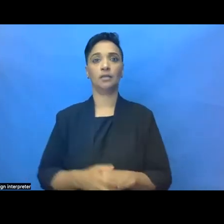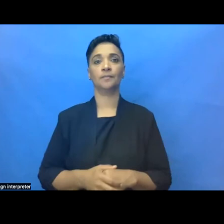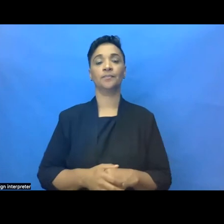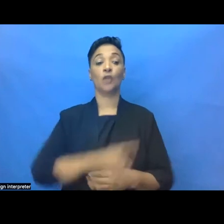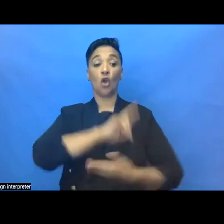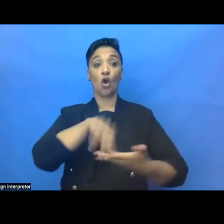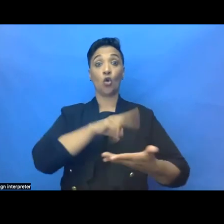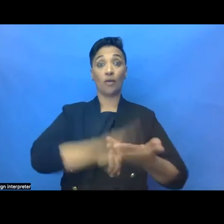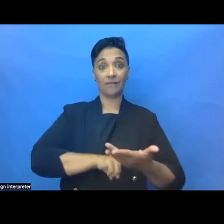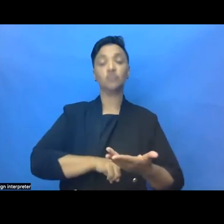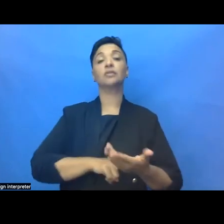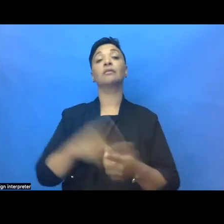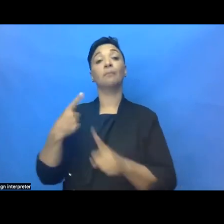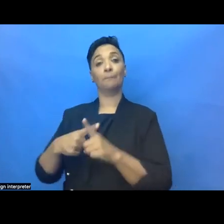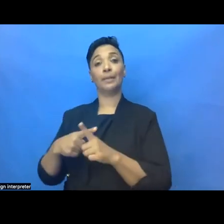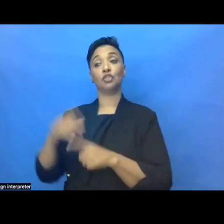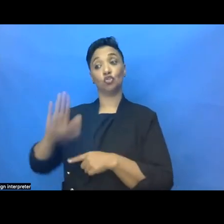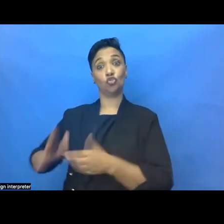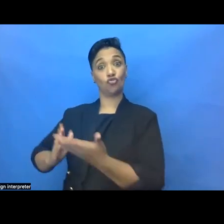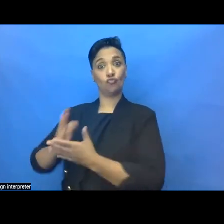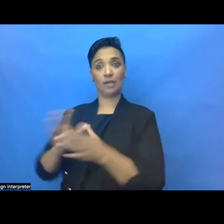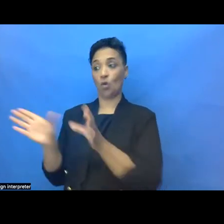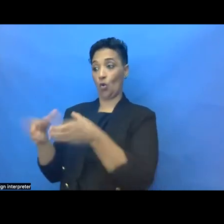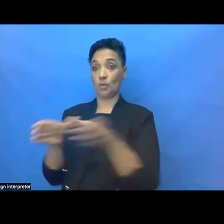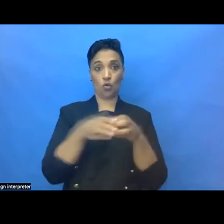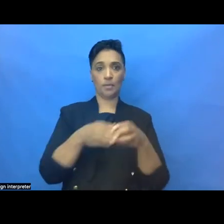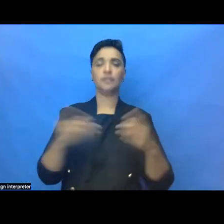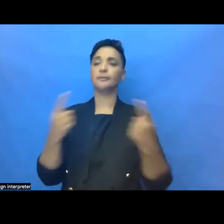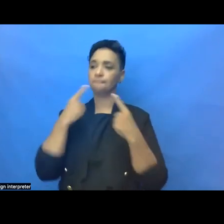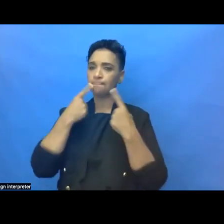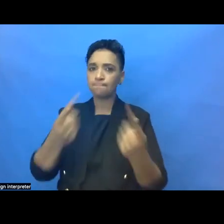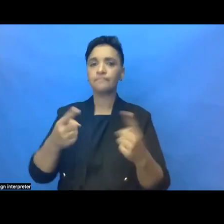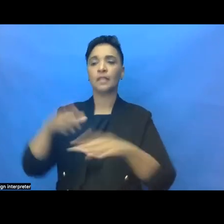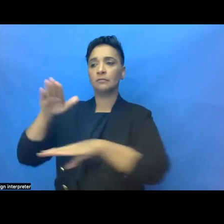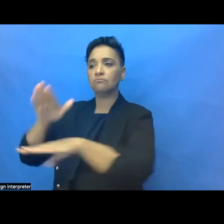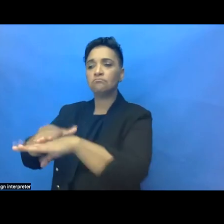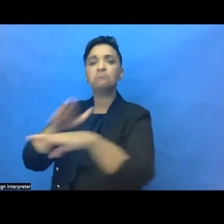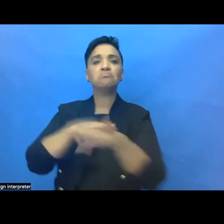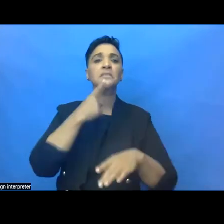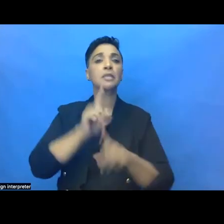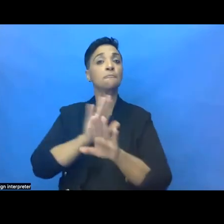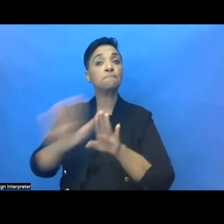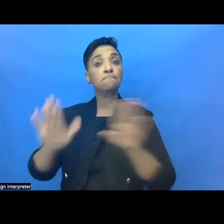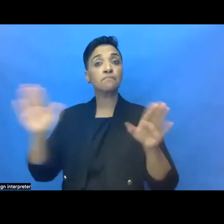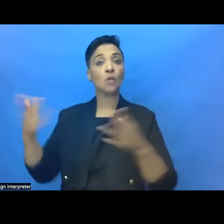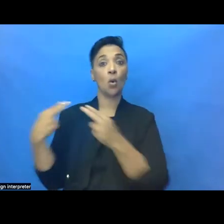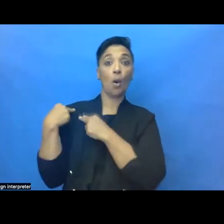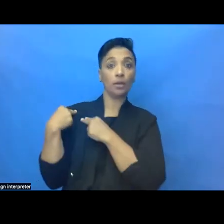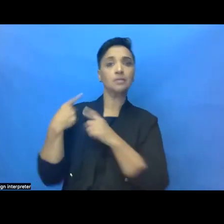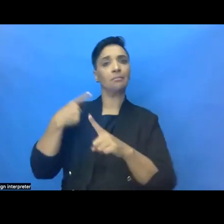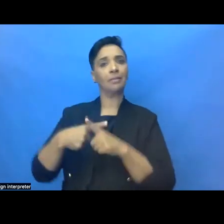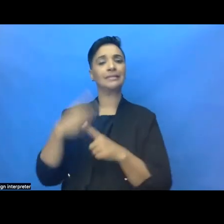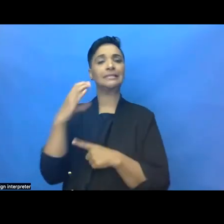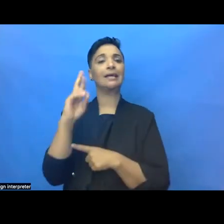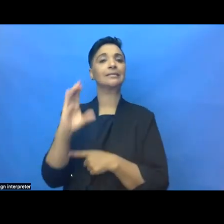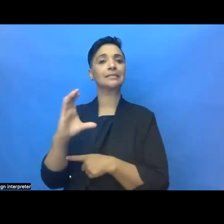to the state parties of the convention about their obligations under CRPD and CRC to adopt the human